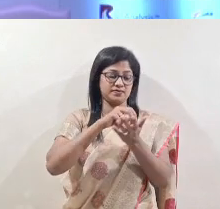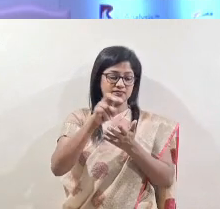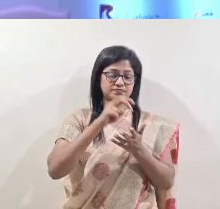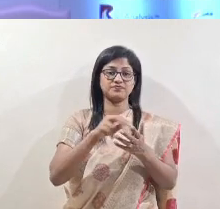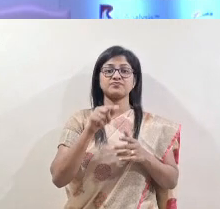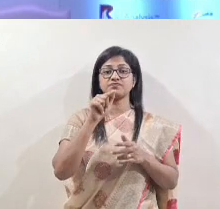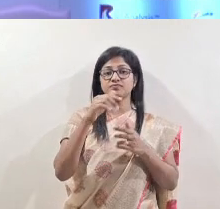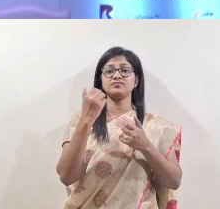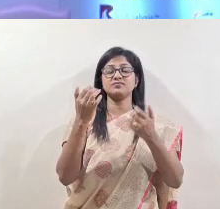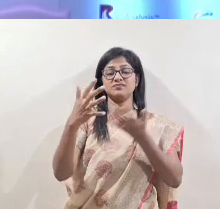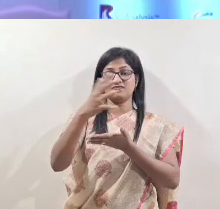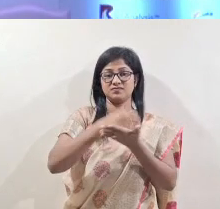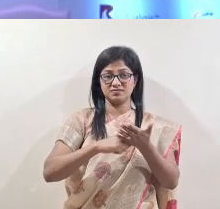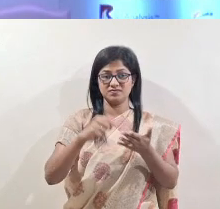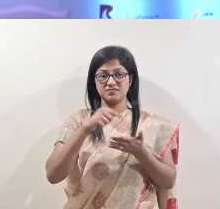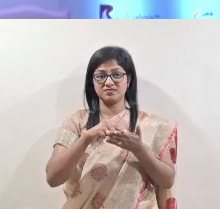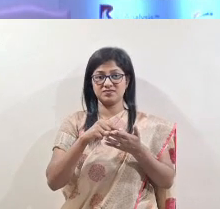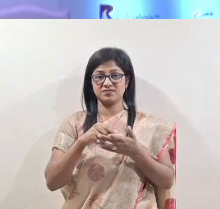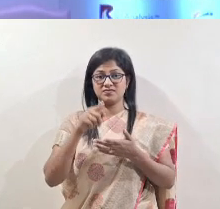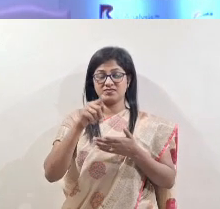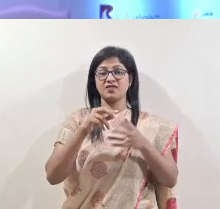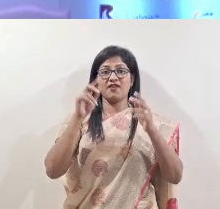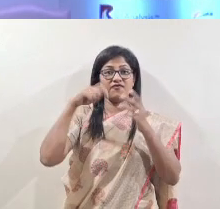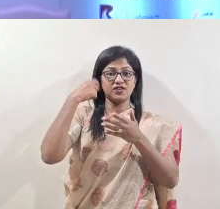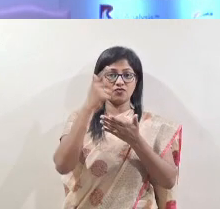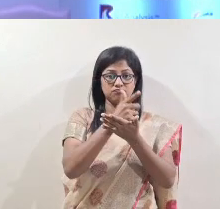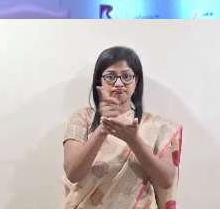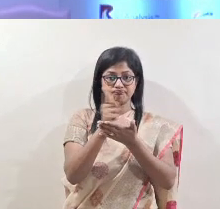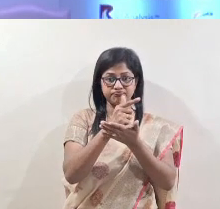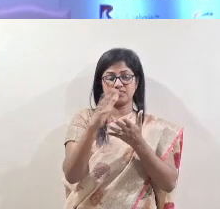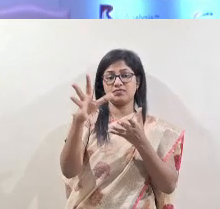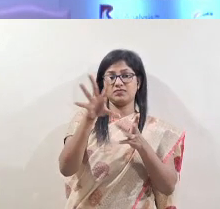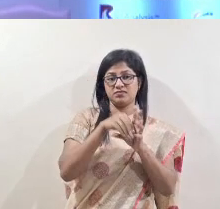videography. So which includes gender, crossing patterns,